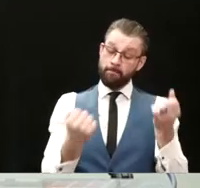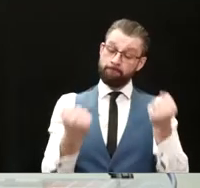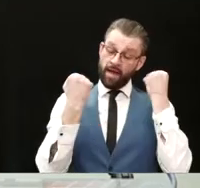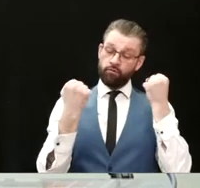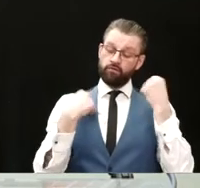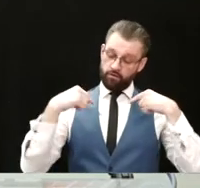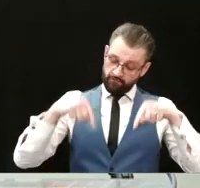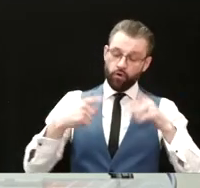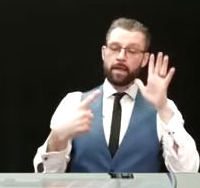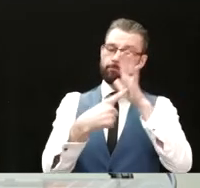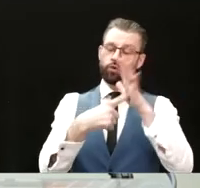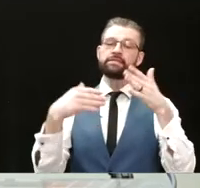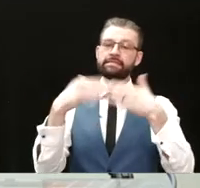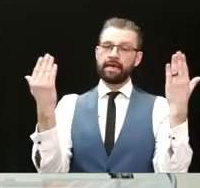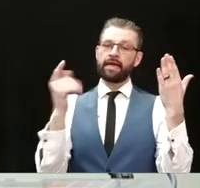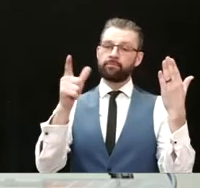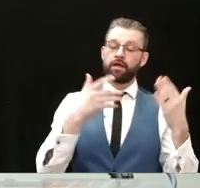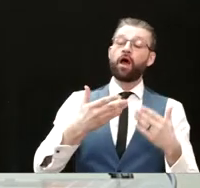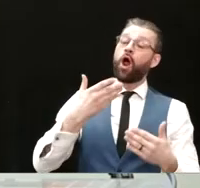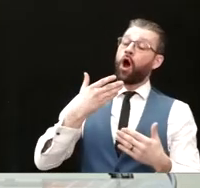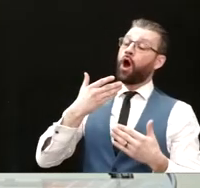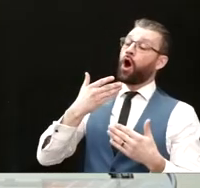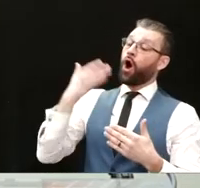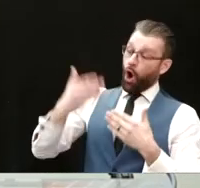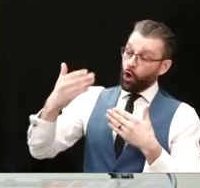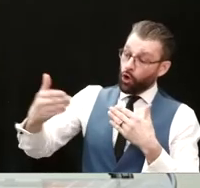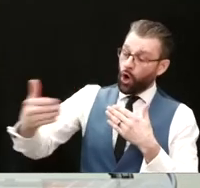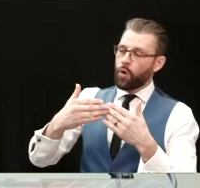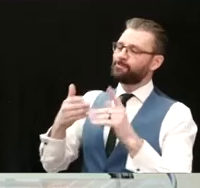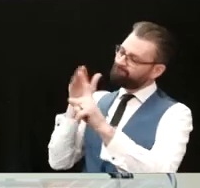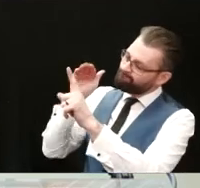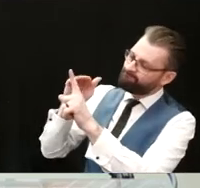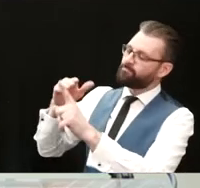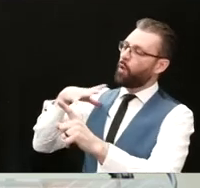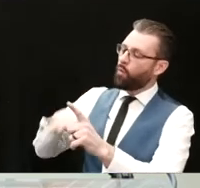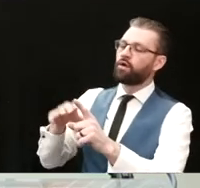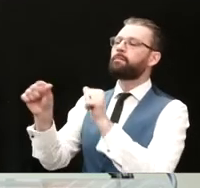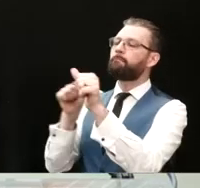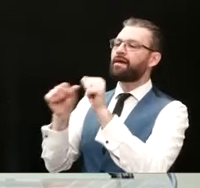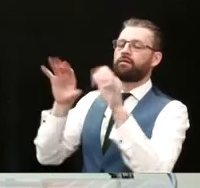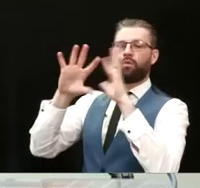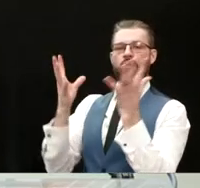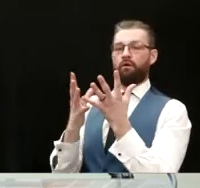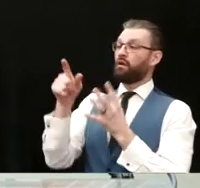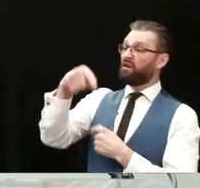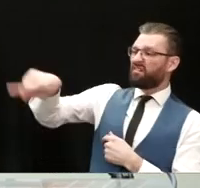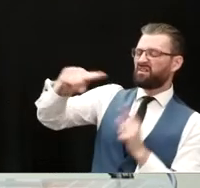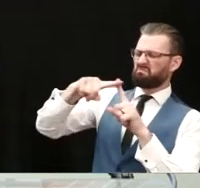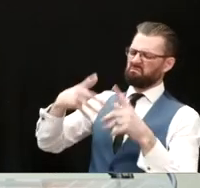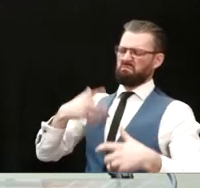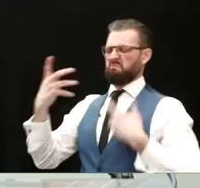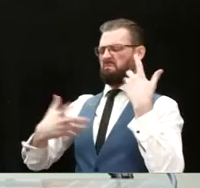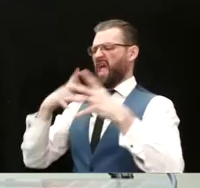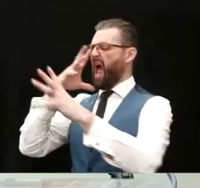day. This is an ongoing pursuit of a better world, standing against hatred that fuels this kind